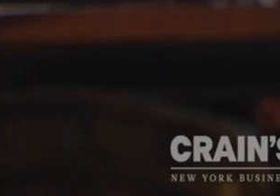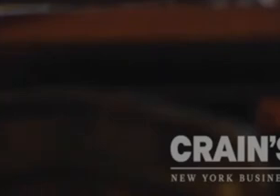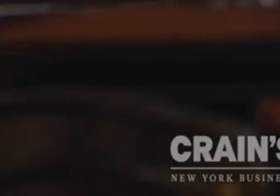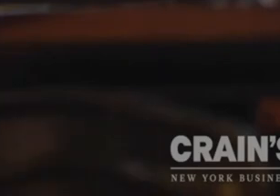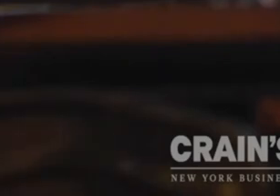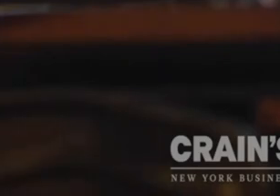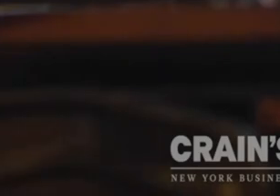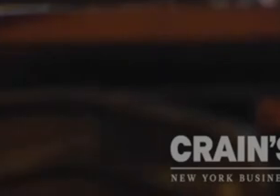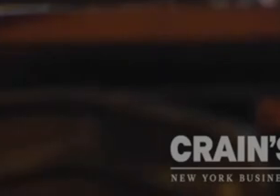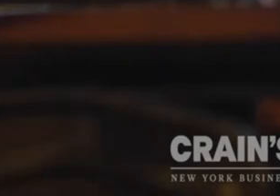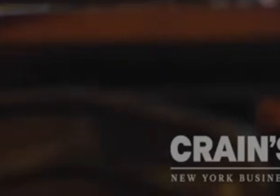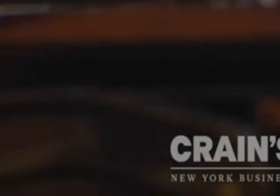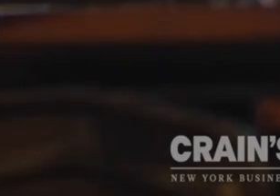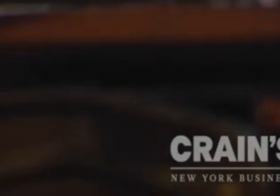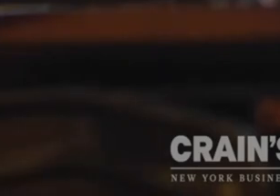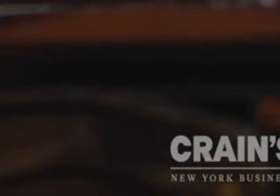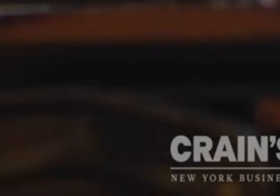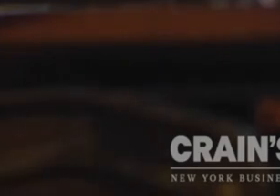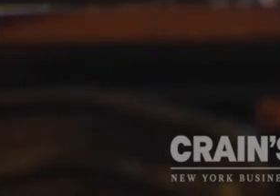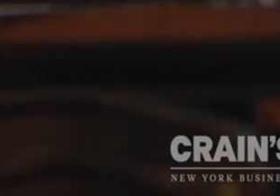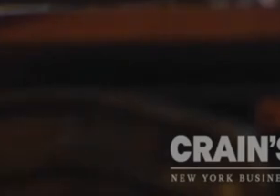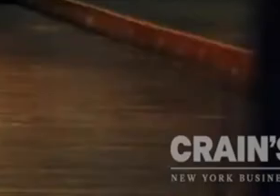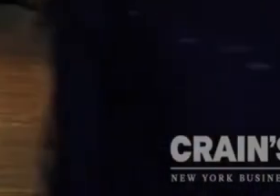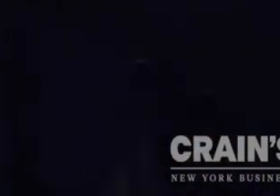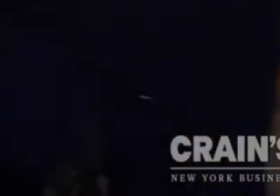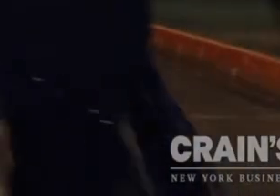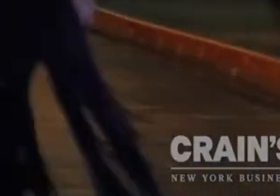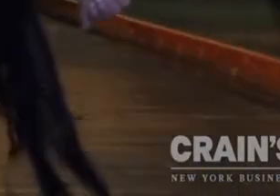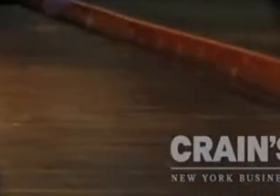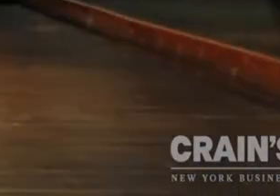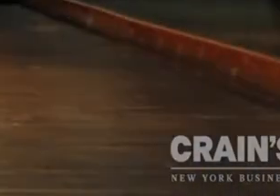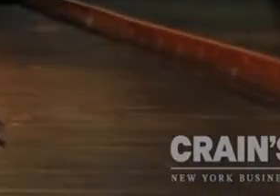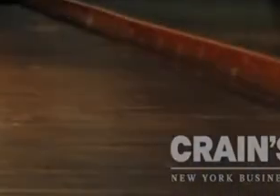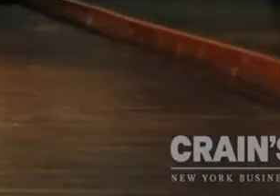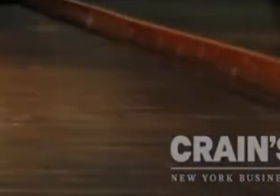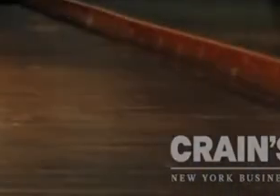this part and then we'll do the whole combination.